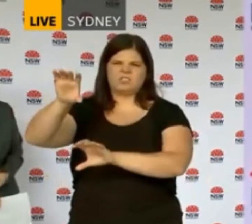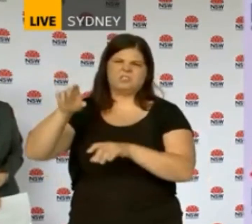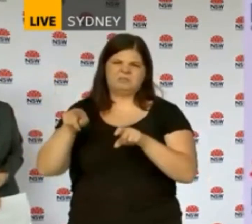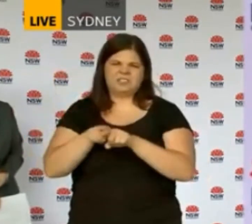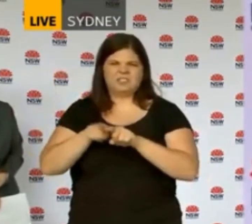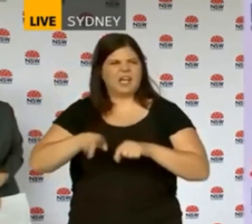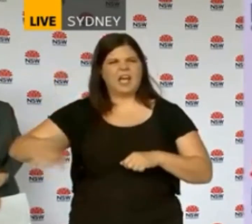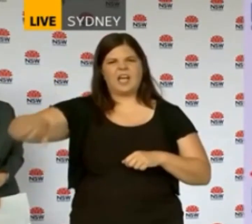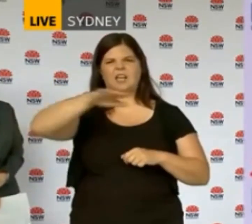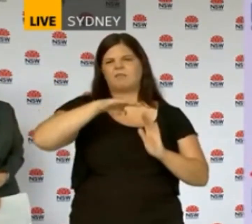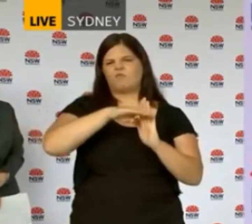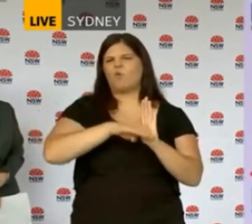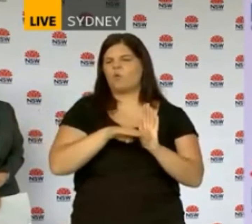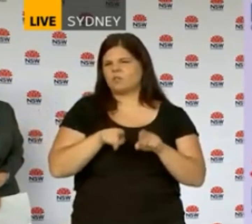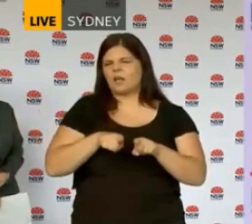Greater Sydney